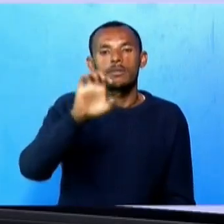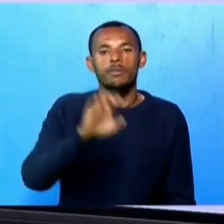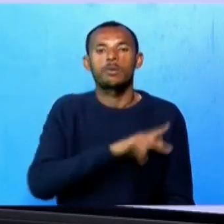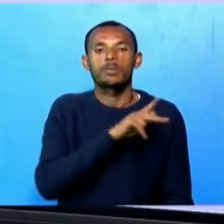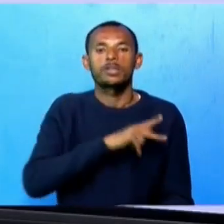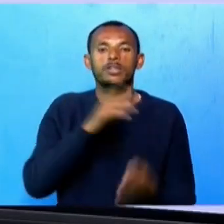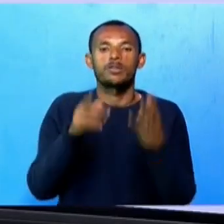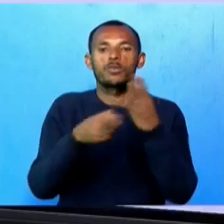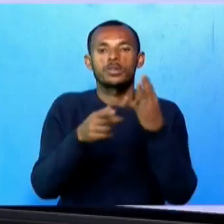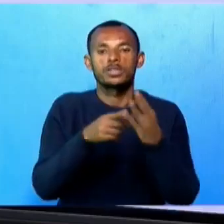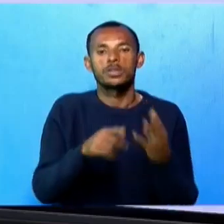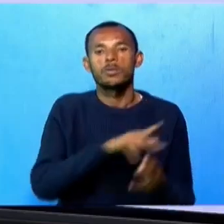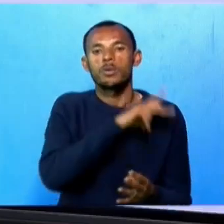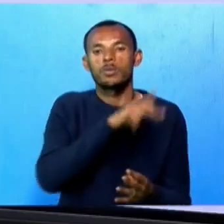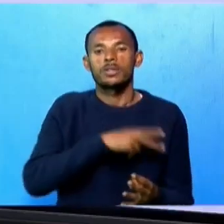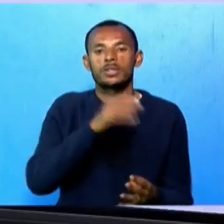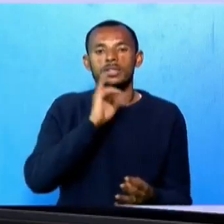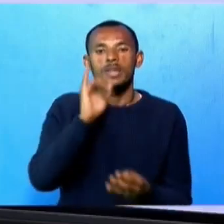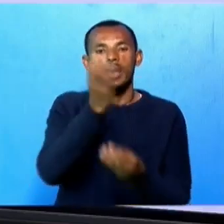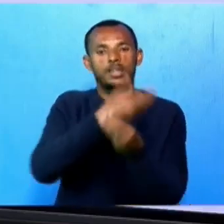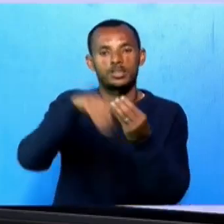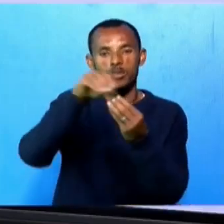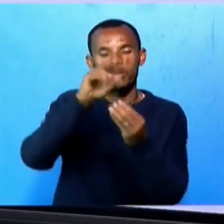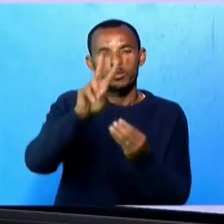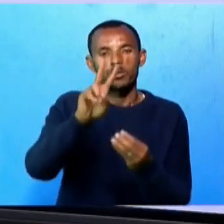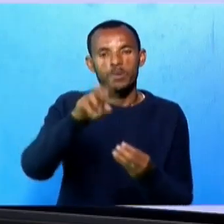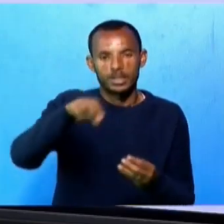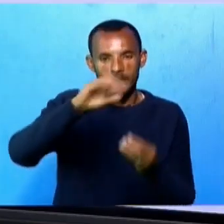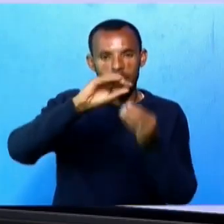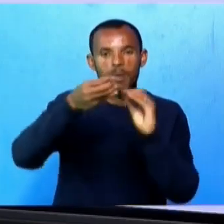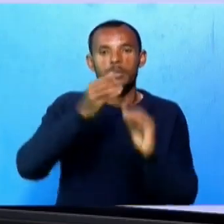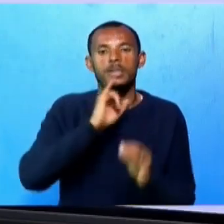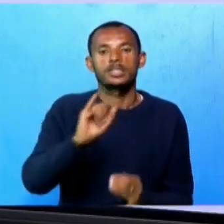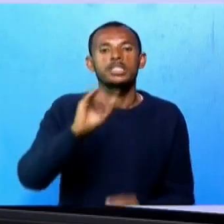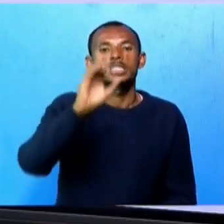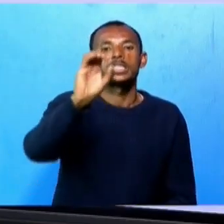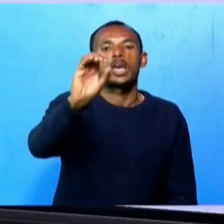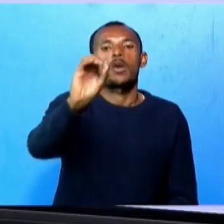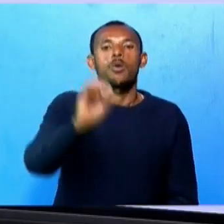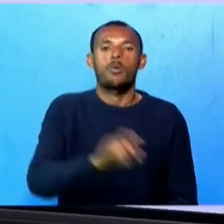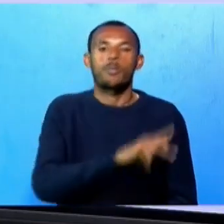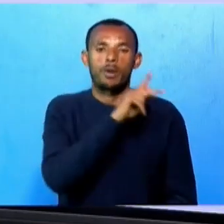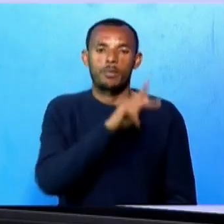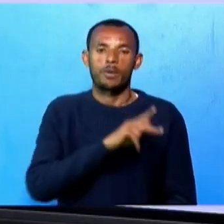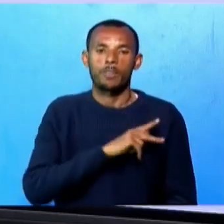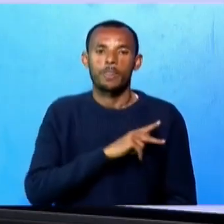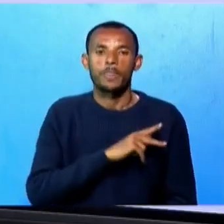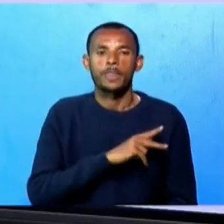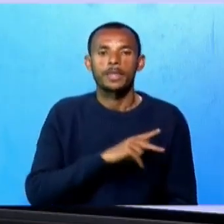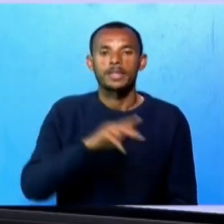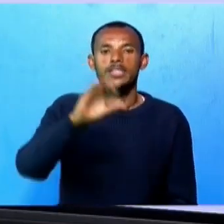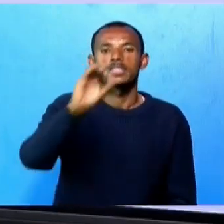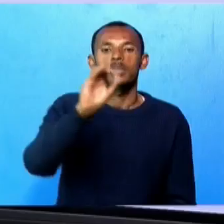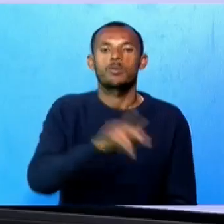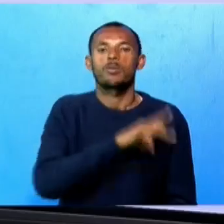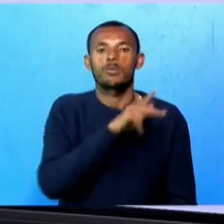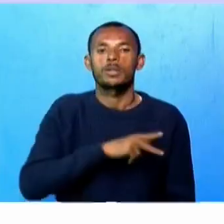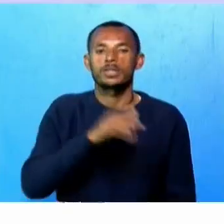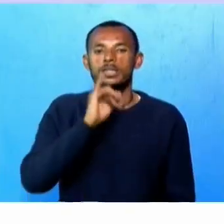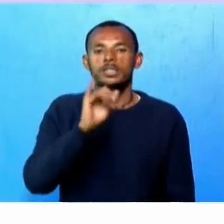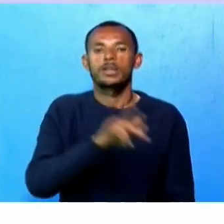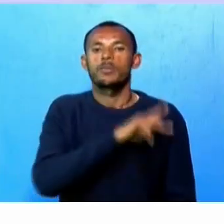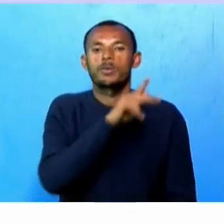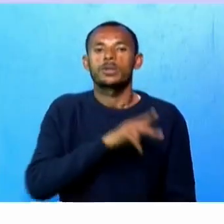have seen in addition of two rational numbers is the zero property. The zero property is a